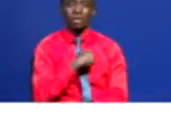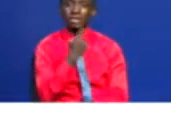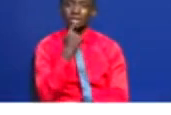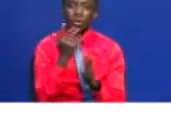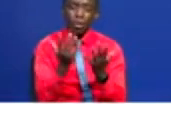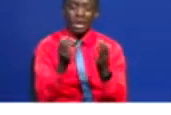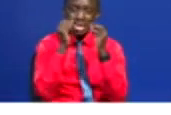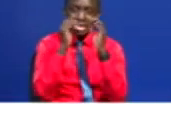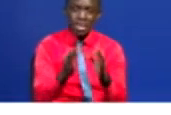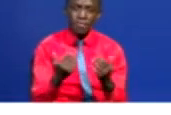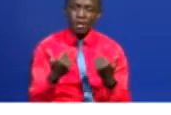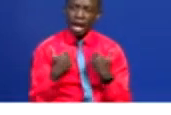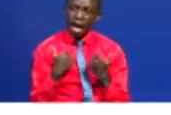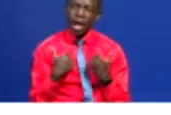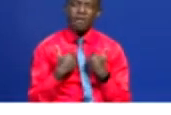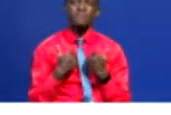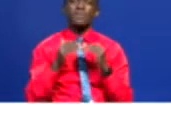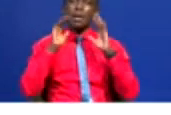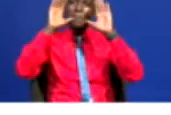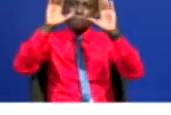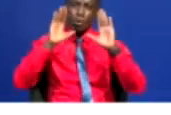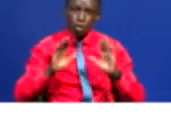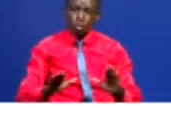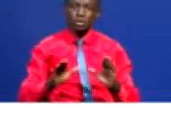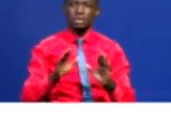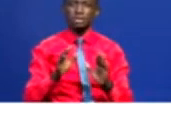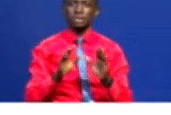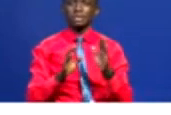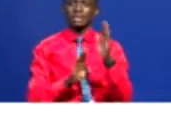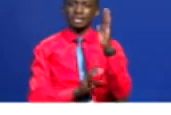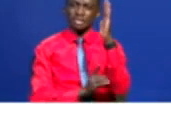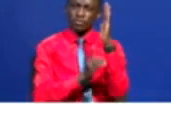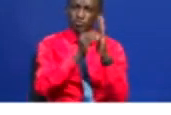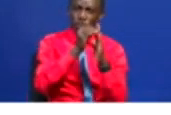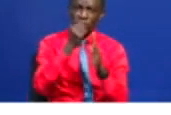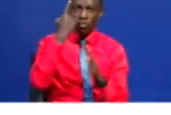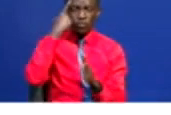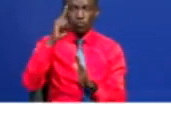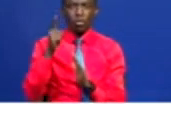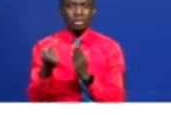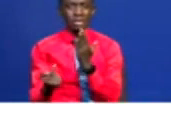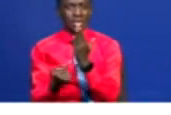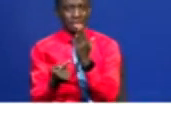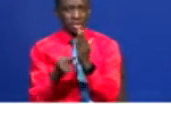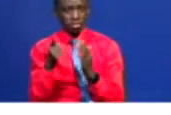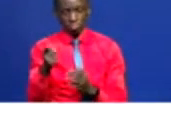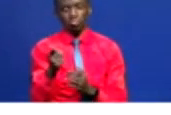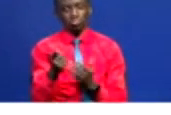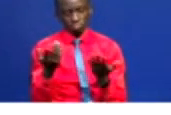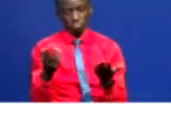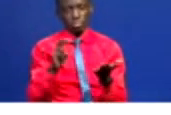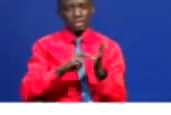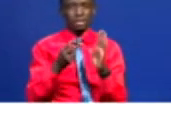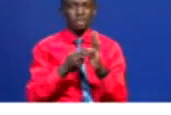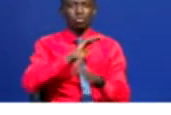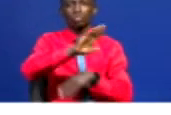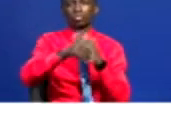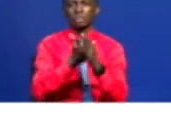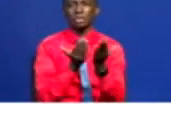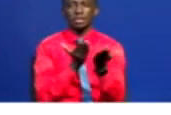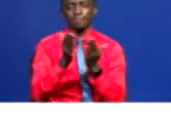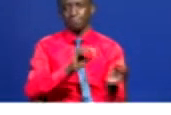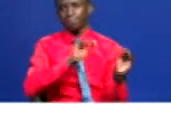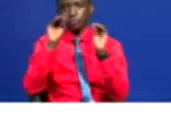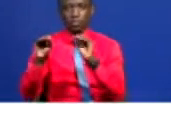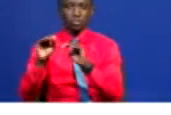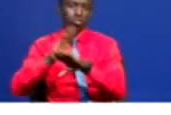critical ICT infrastructure in place, then we digitalize the services. All that remains is for us